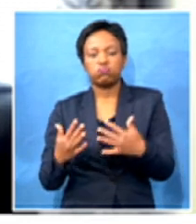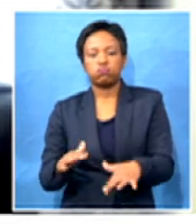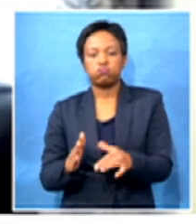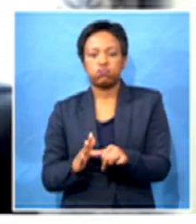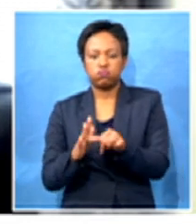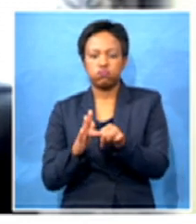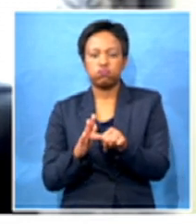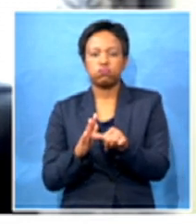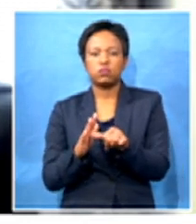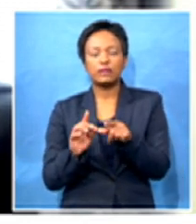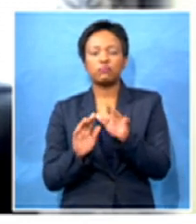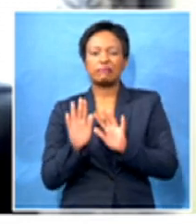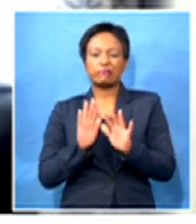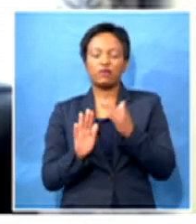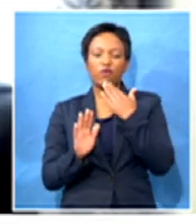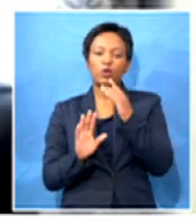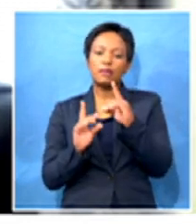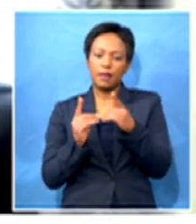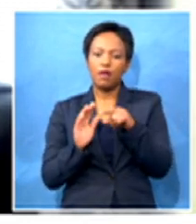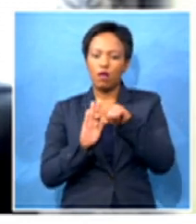setback to the department.